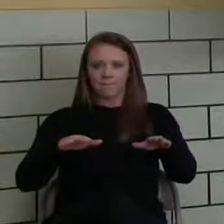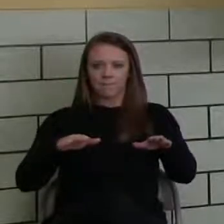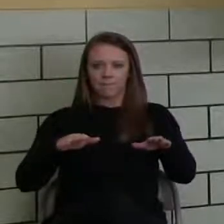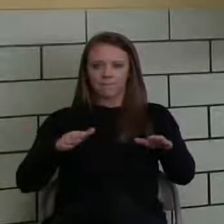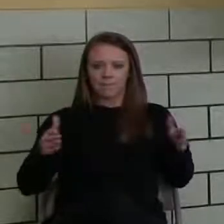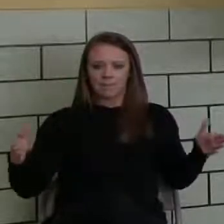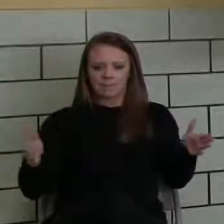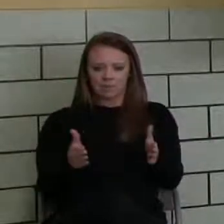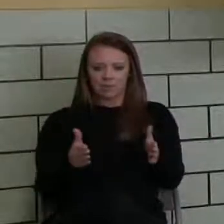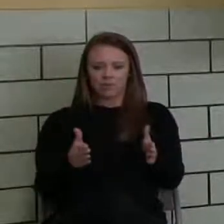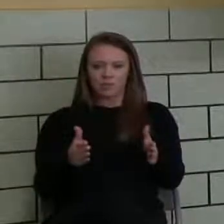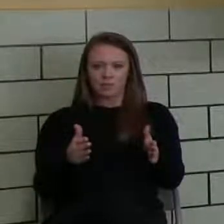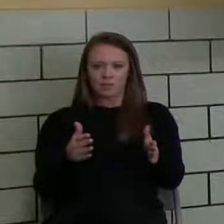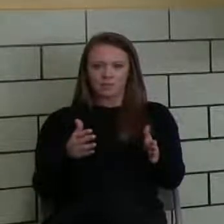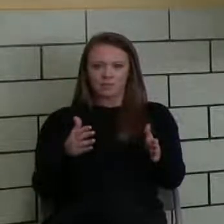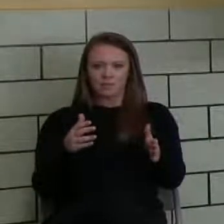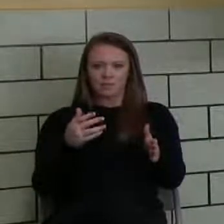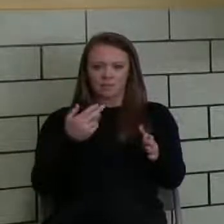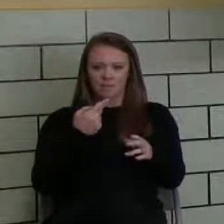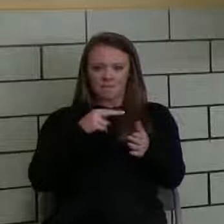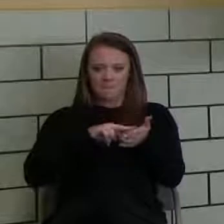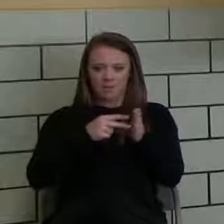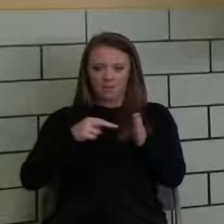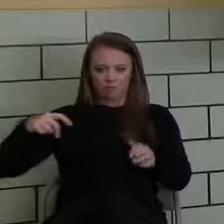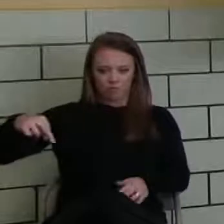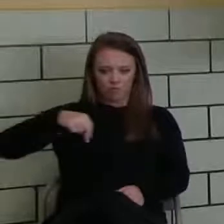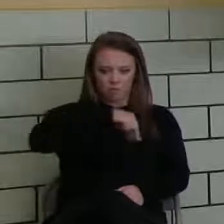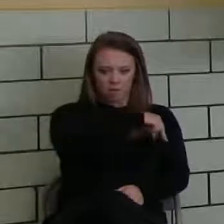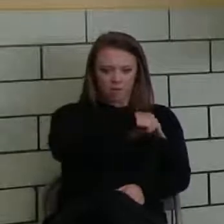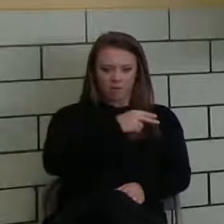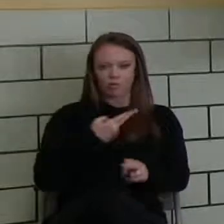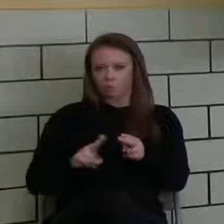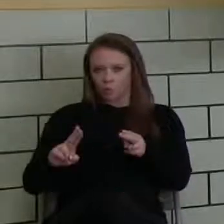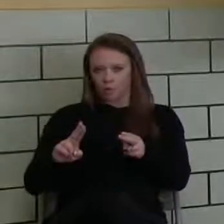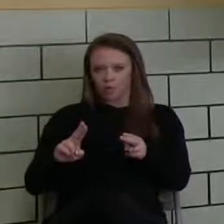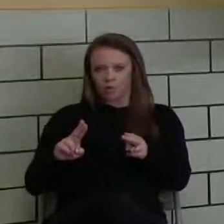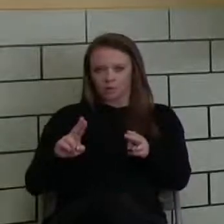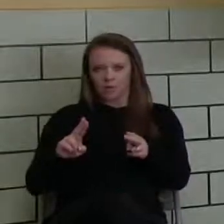safer. People standing on those bump outs also are a lot more visible to the